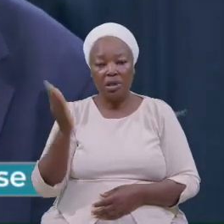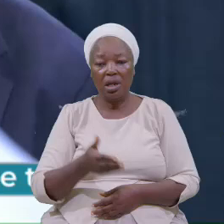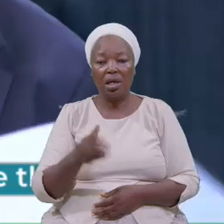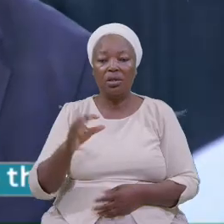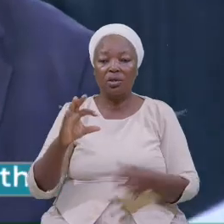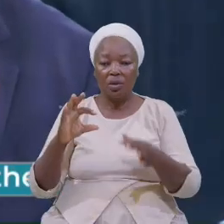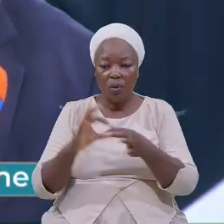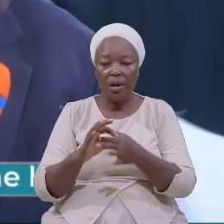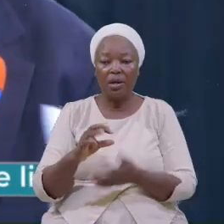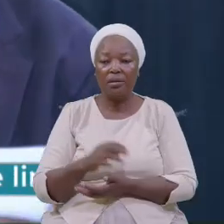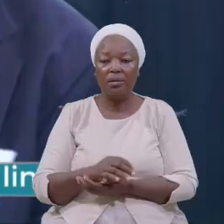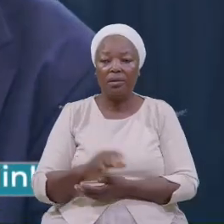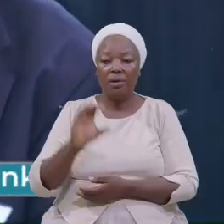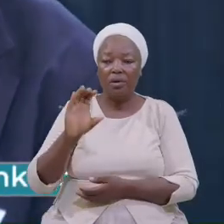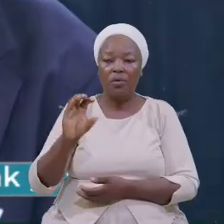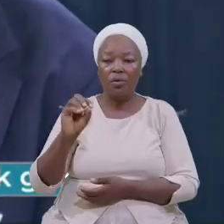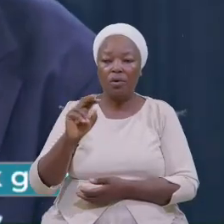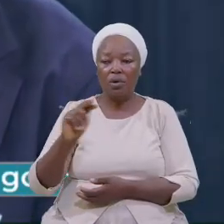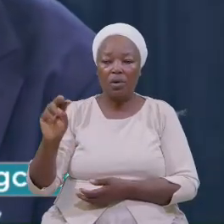GCK. It's okay.